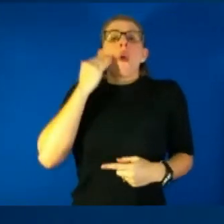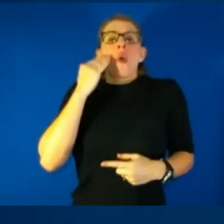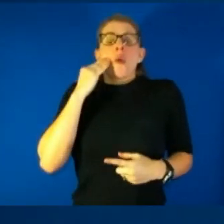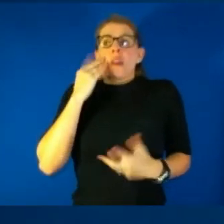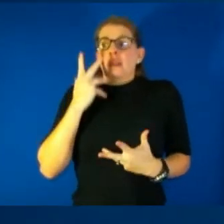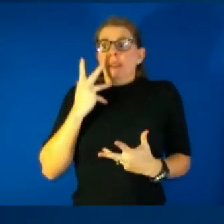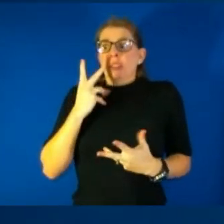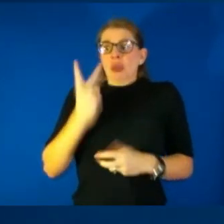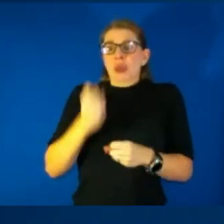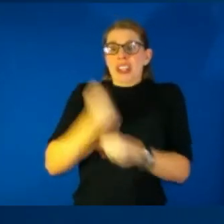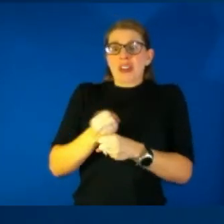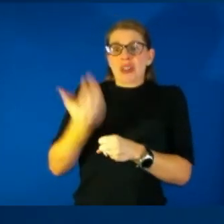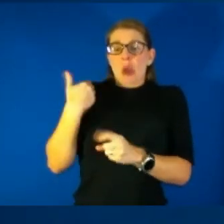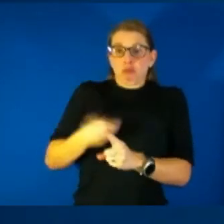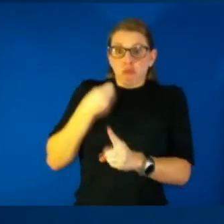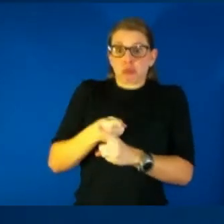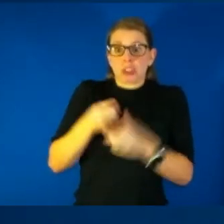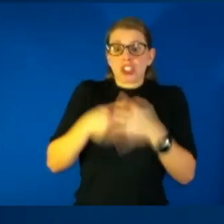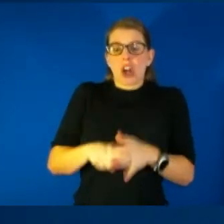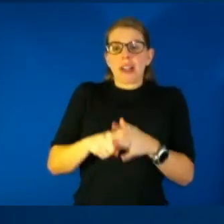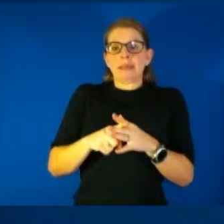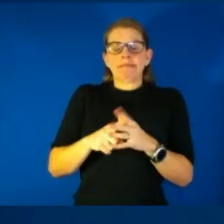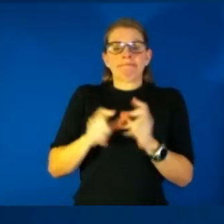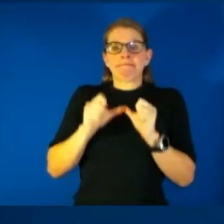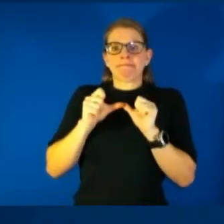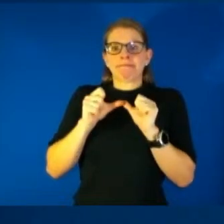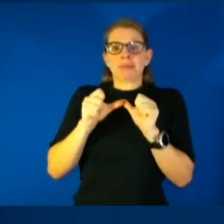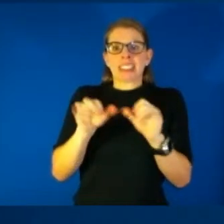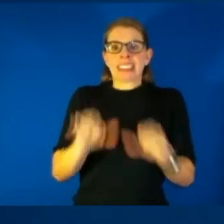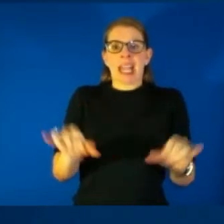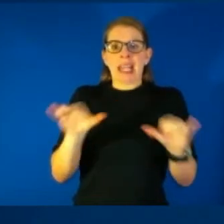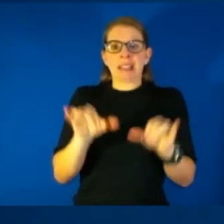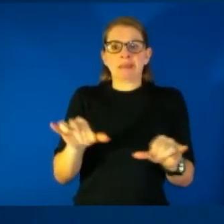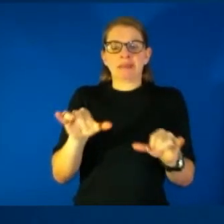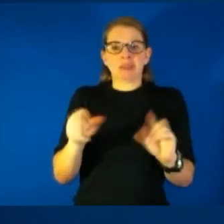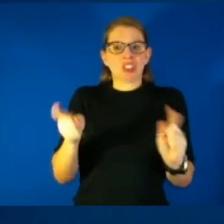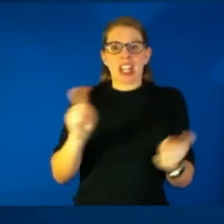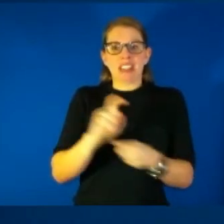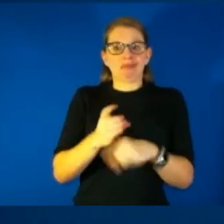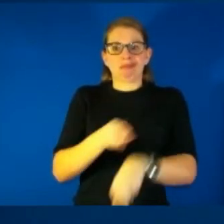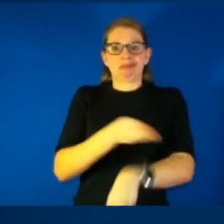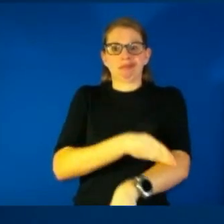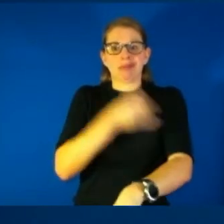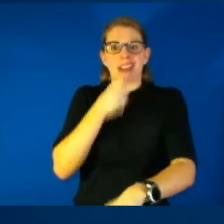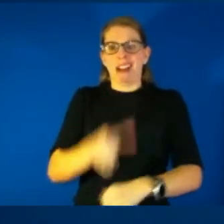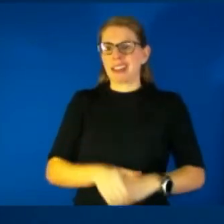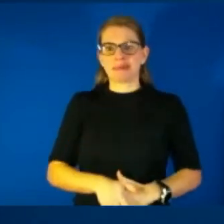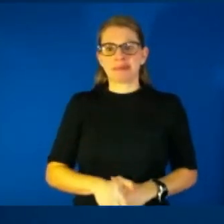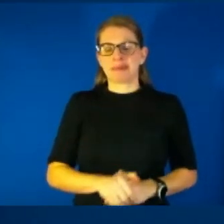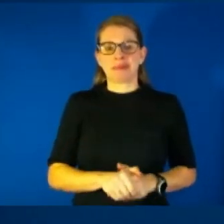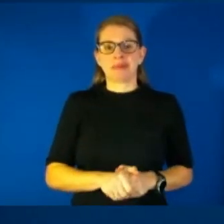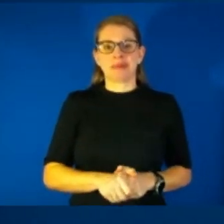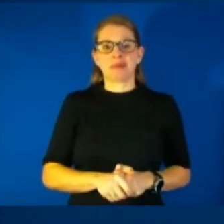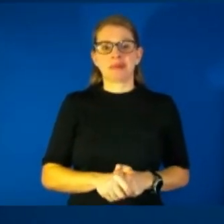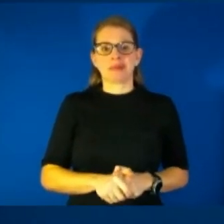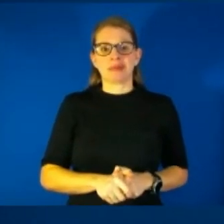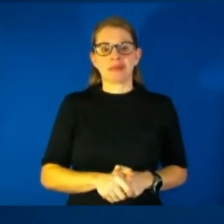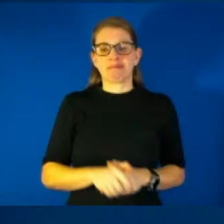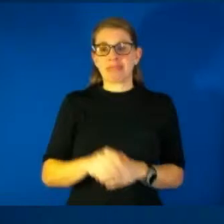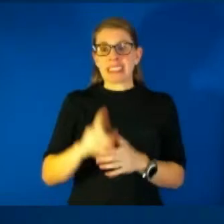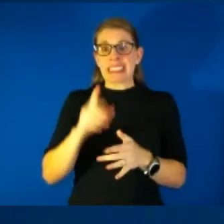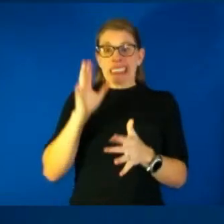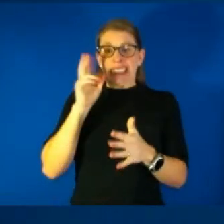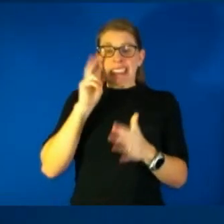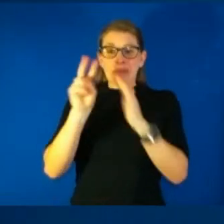years ago. And that, there's not really a an end in sight that we're seeing